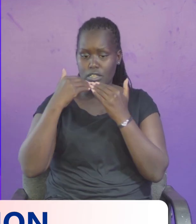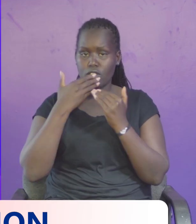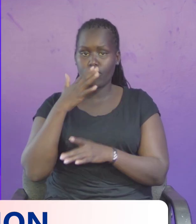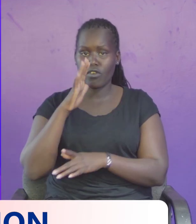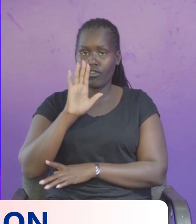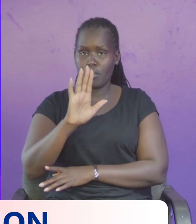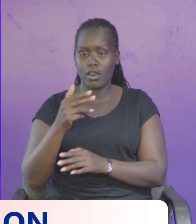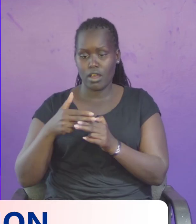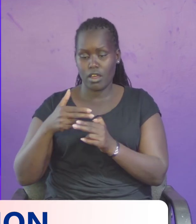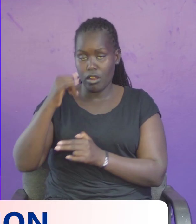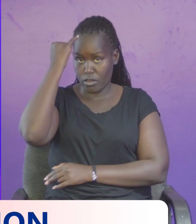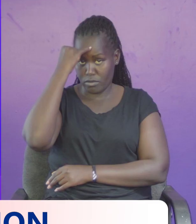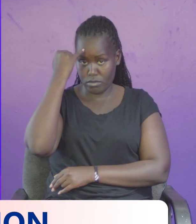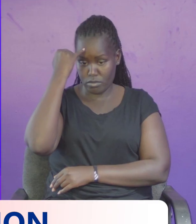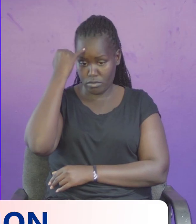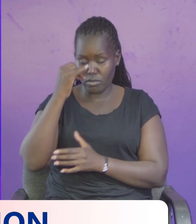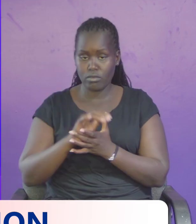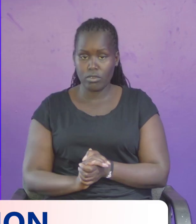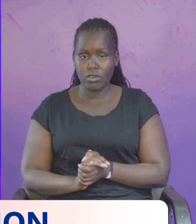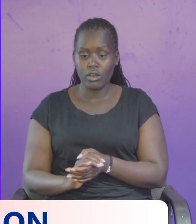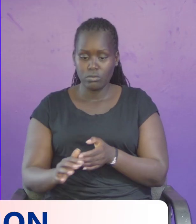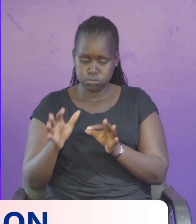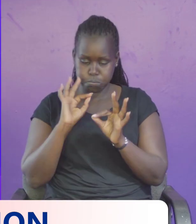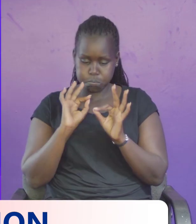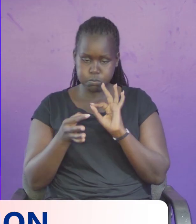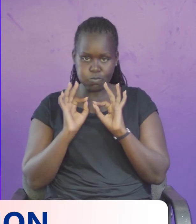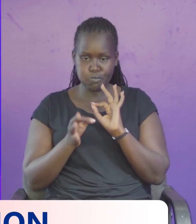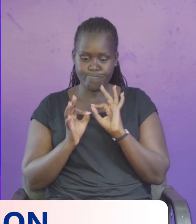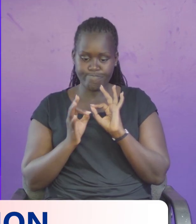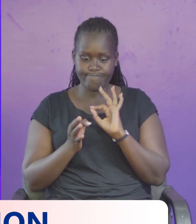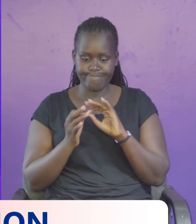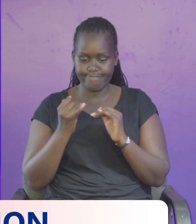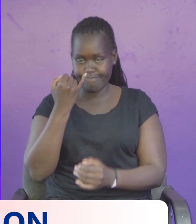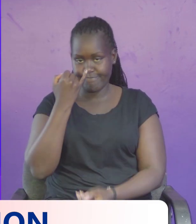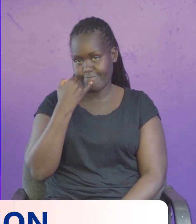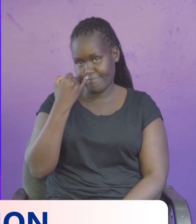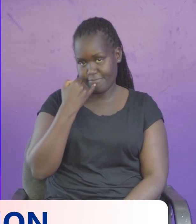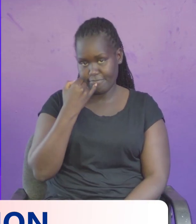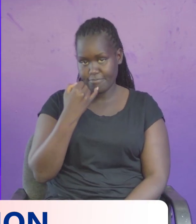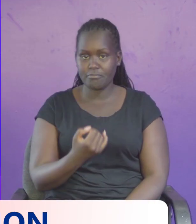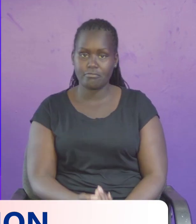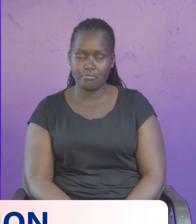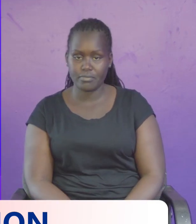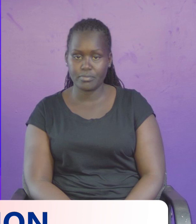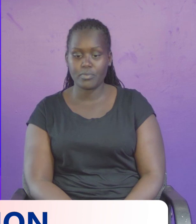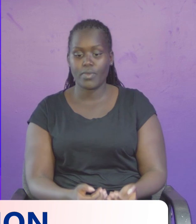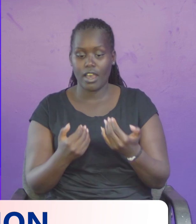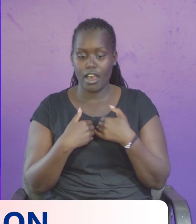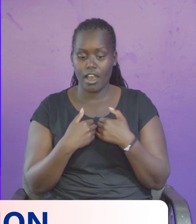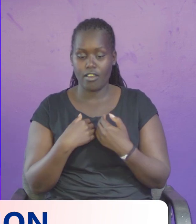name is Jonas Simba. Our sign language interpreter is Irene Chebiwot. I have a